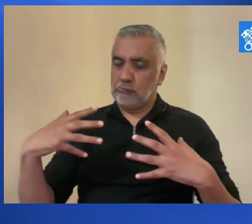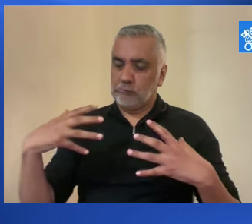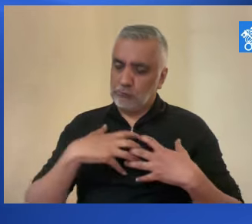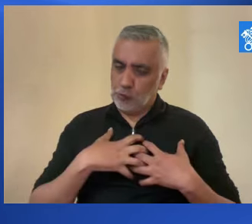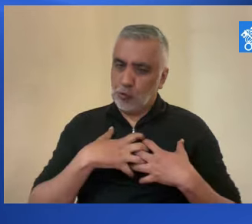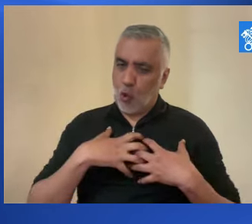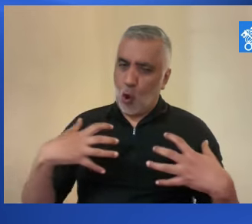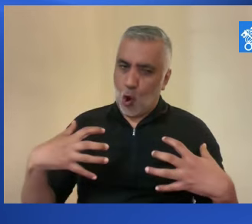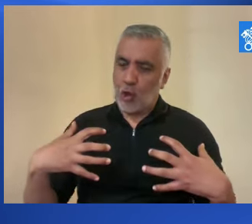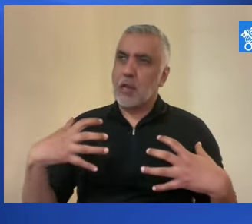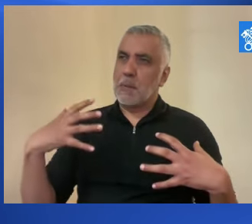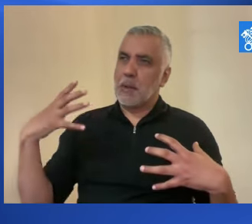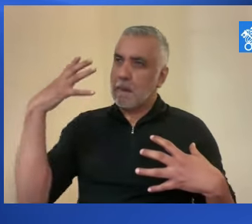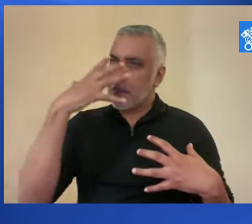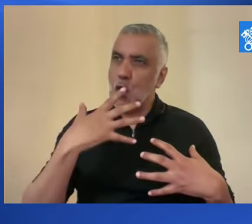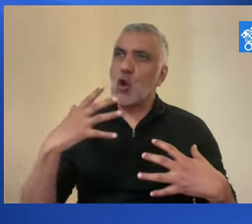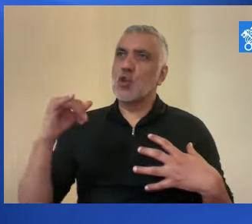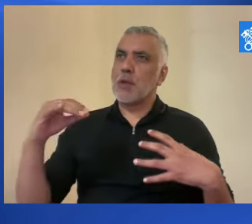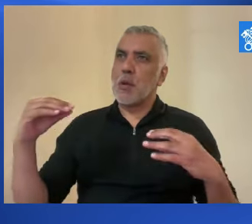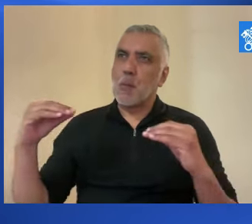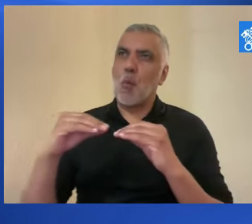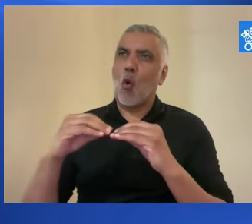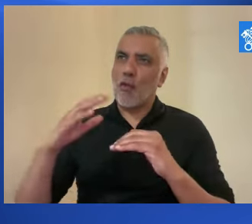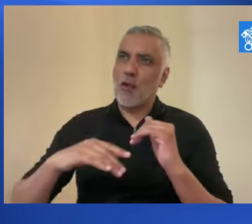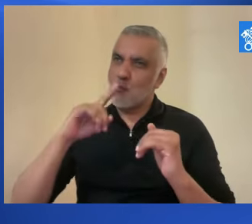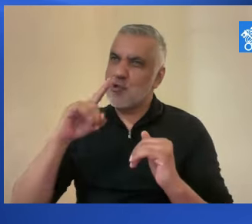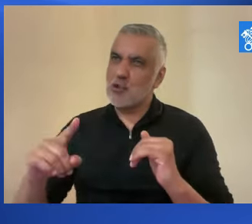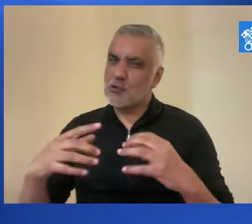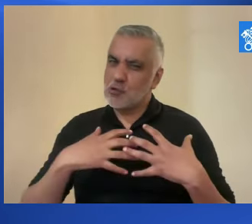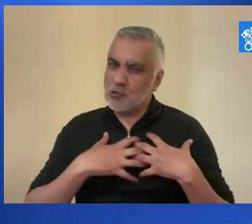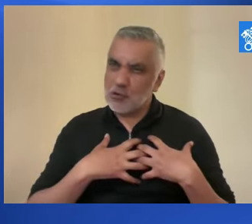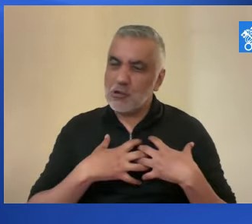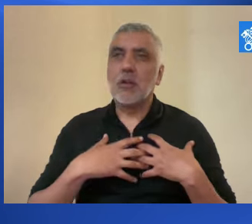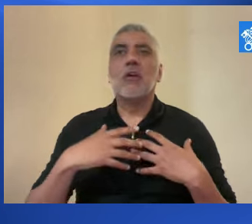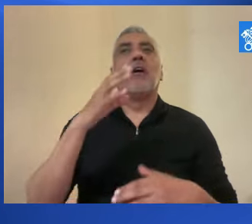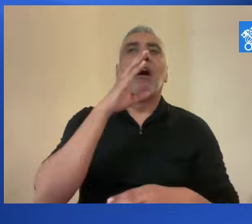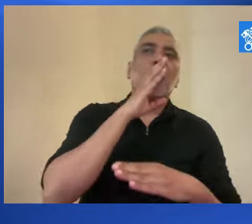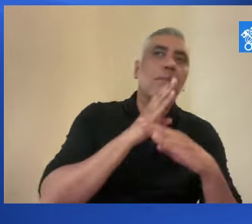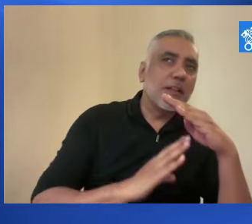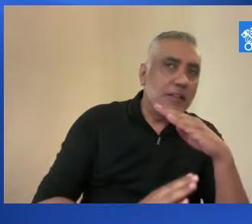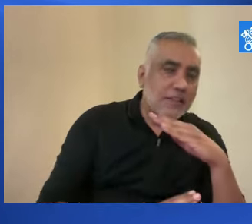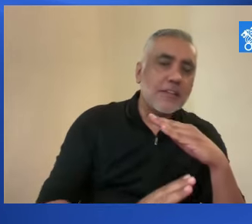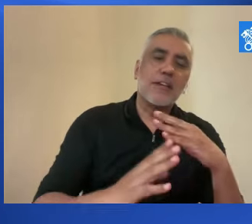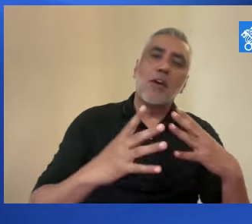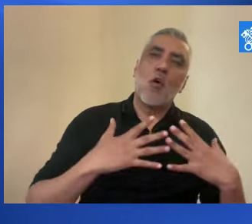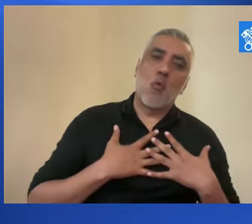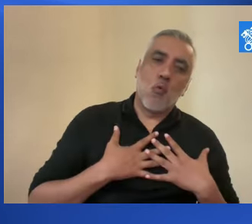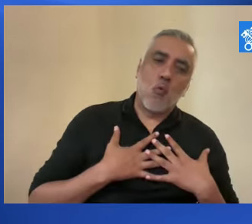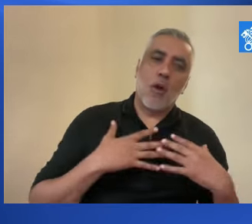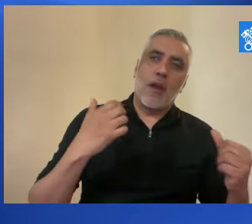are, humility restores everything to its correct